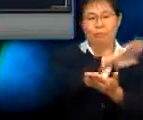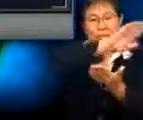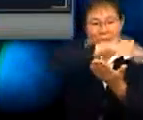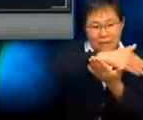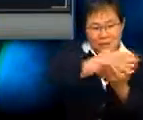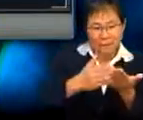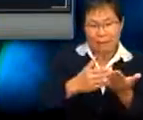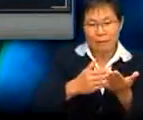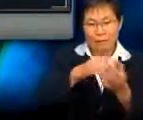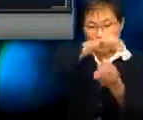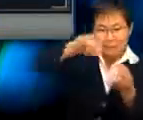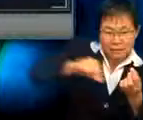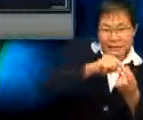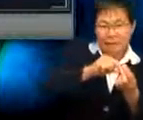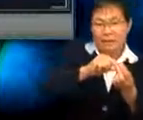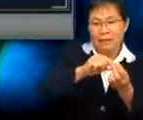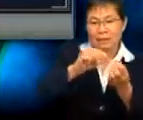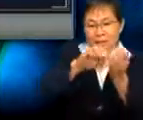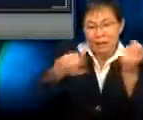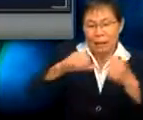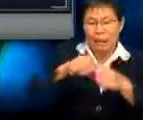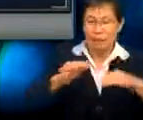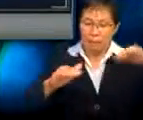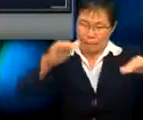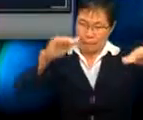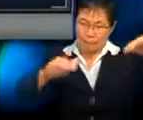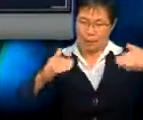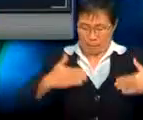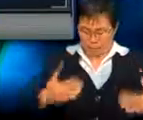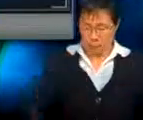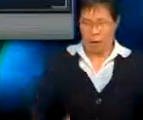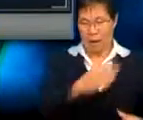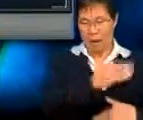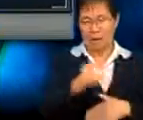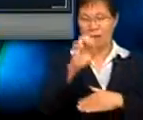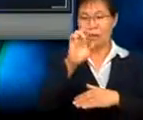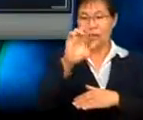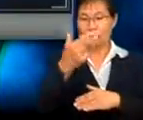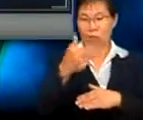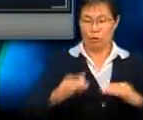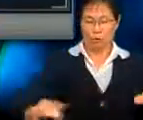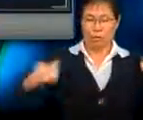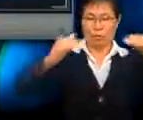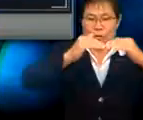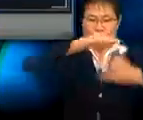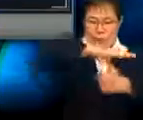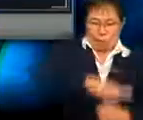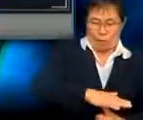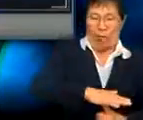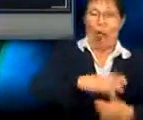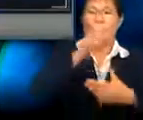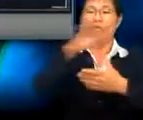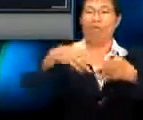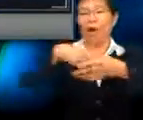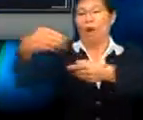The semicircular canal maintains the balance of the body, while the eustachian tube equalizes the pressure